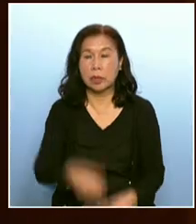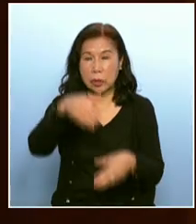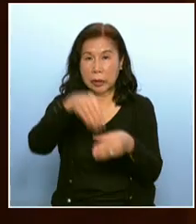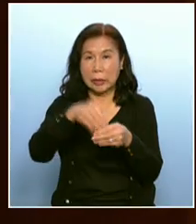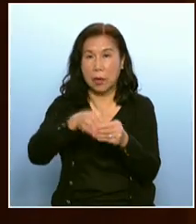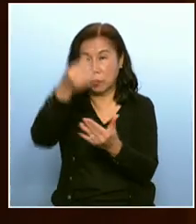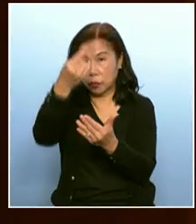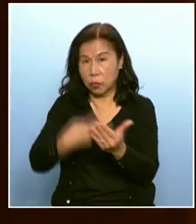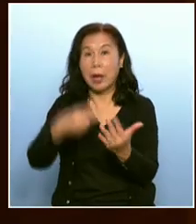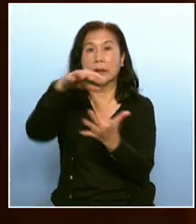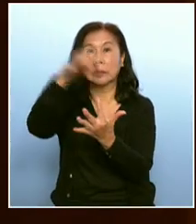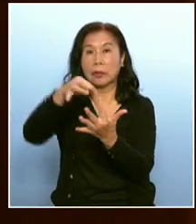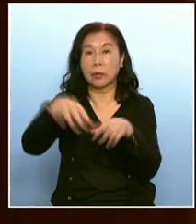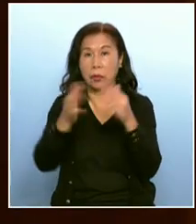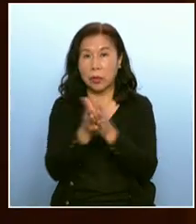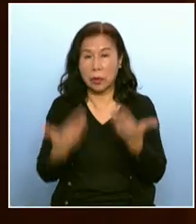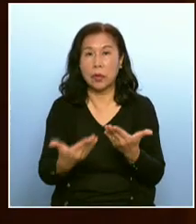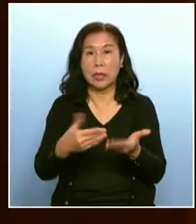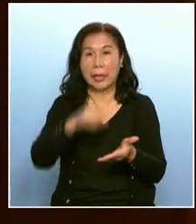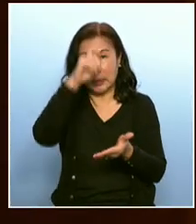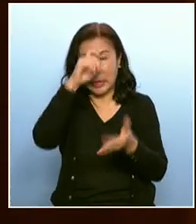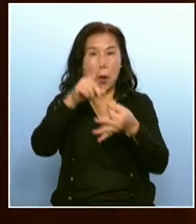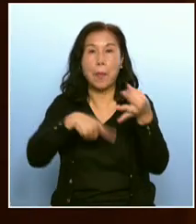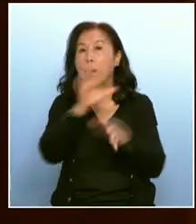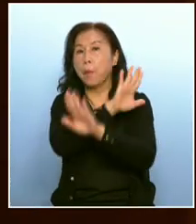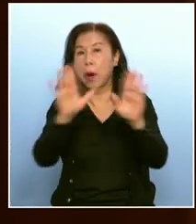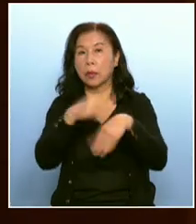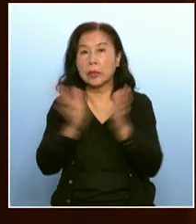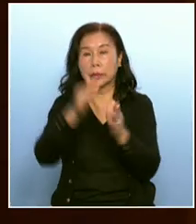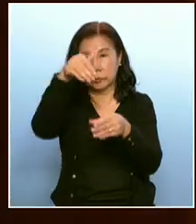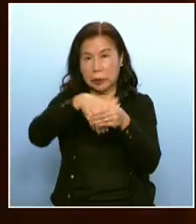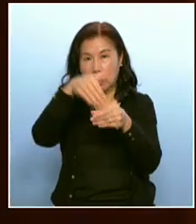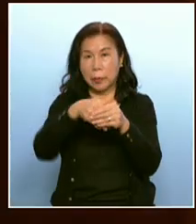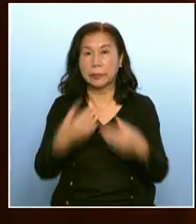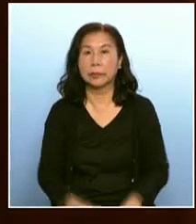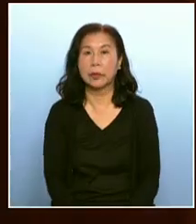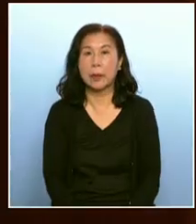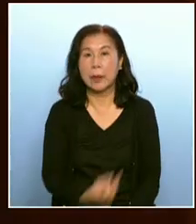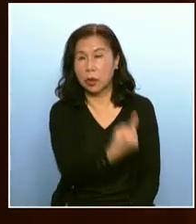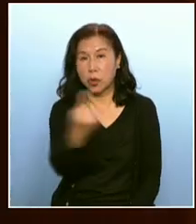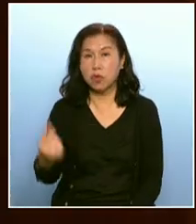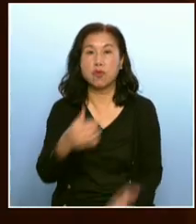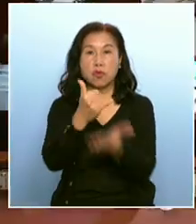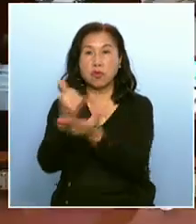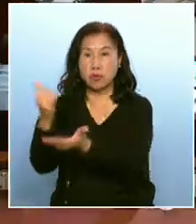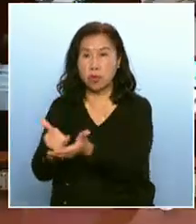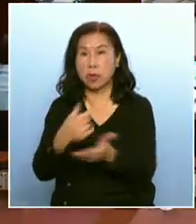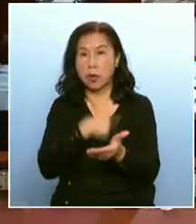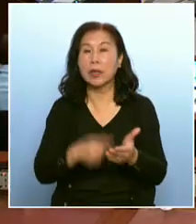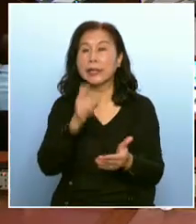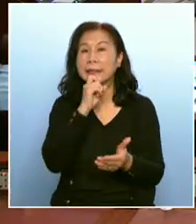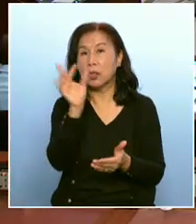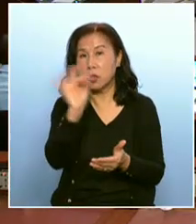According to the election procedure, the election will be conducted by secret ballot. Each